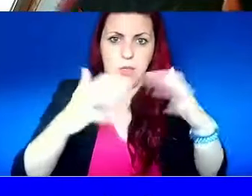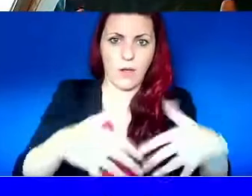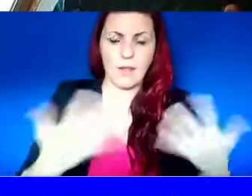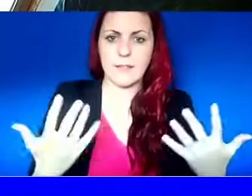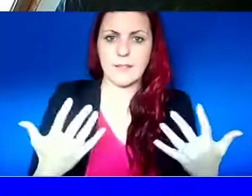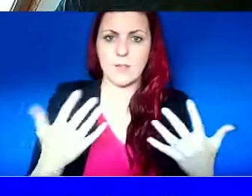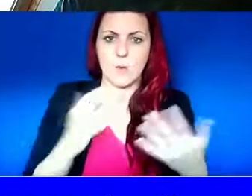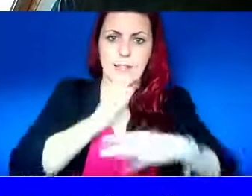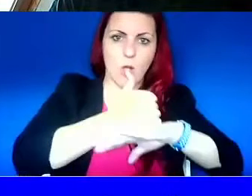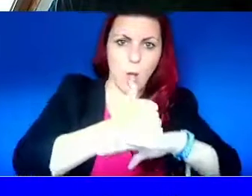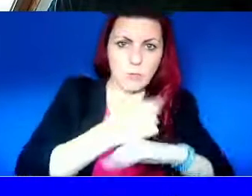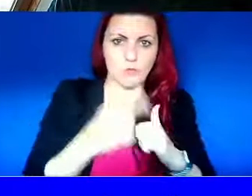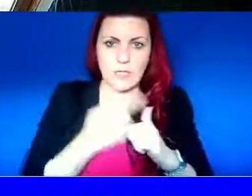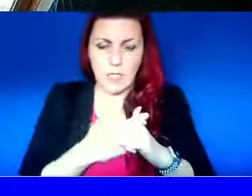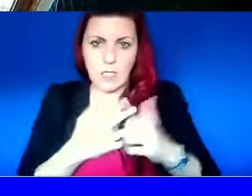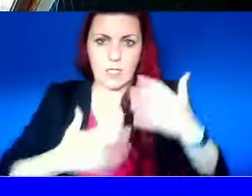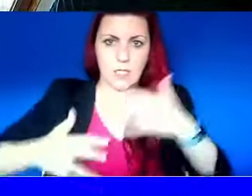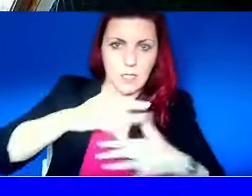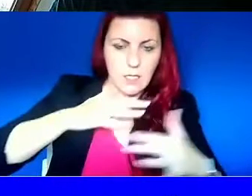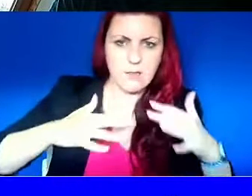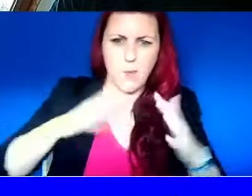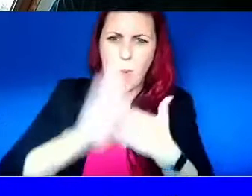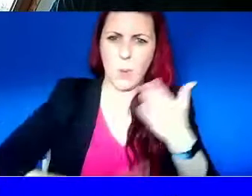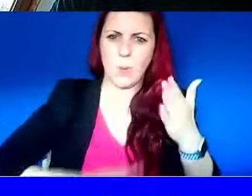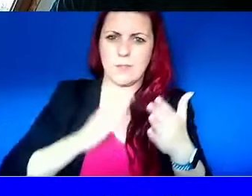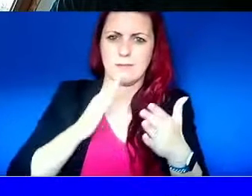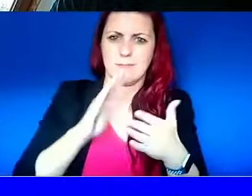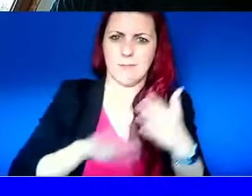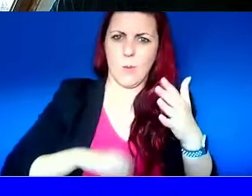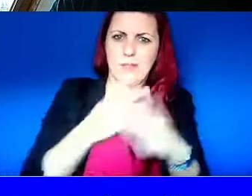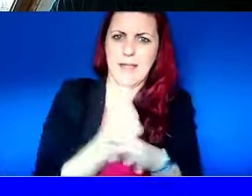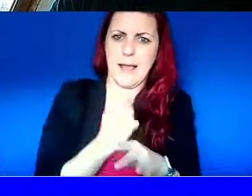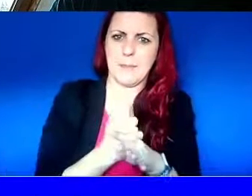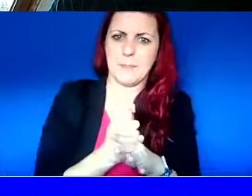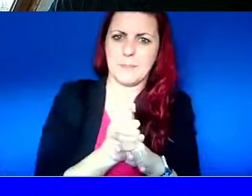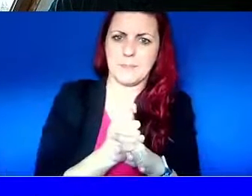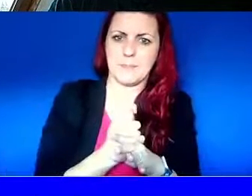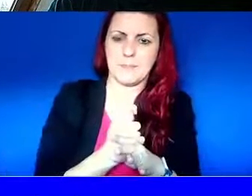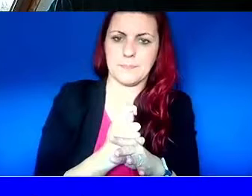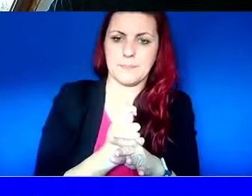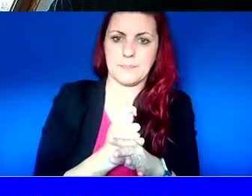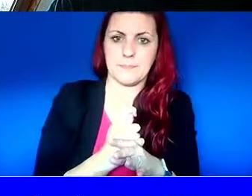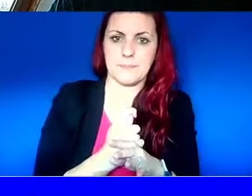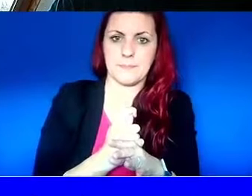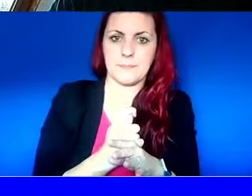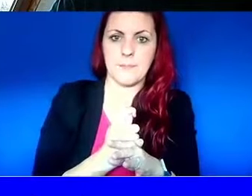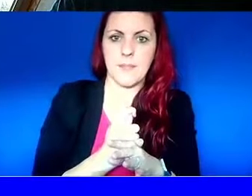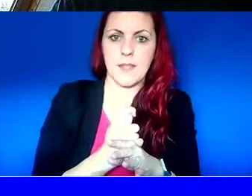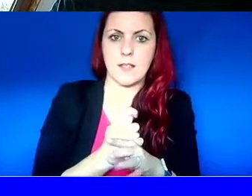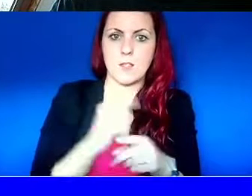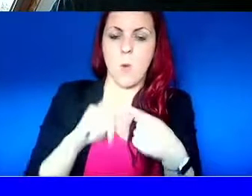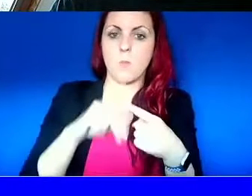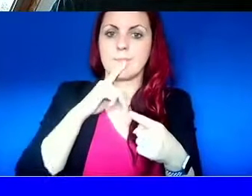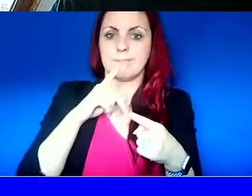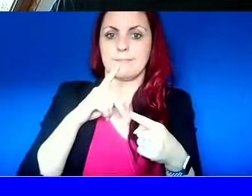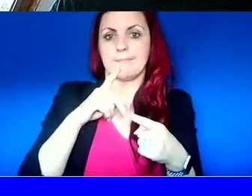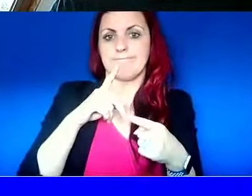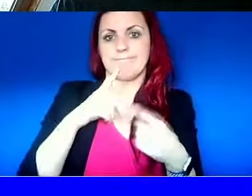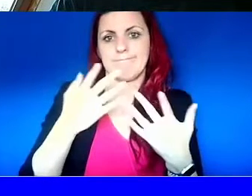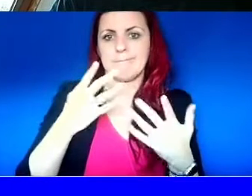minutes to set up and get everybody there. And it really disadvantages those who